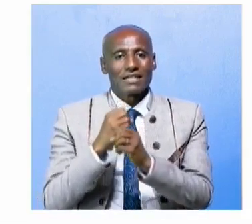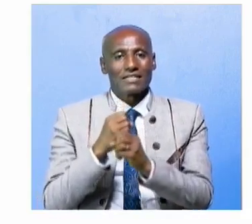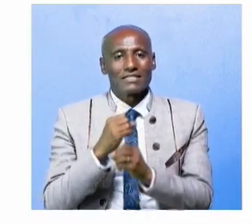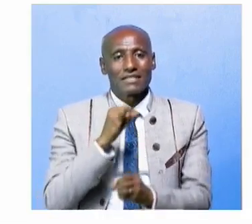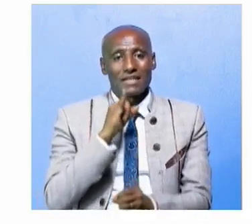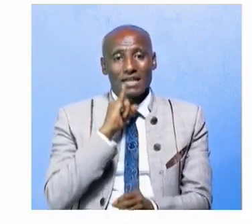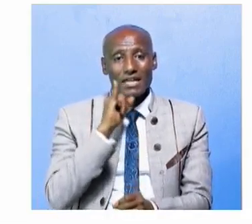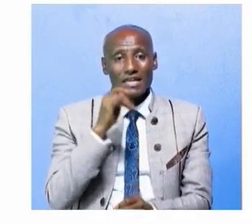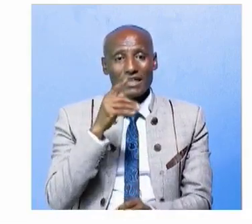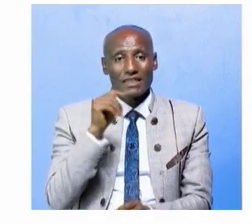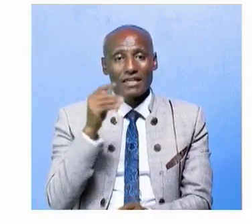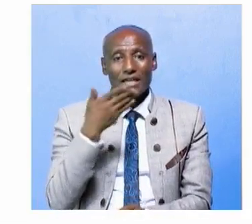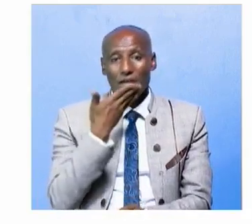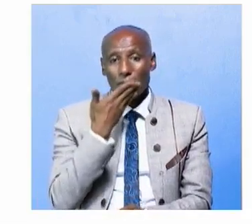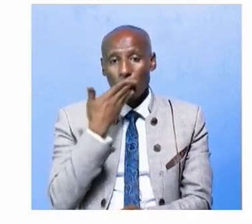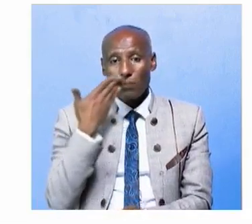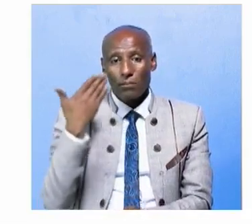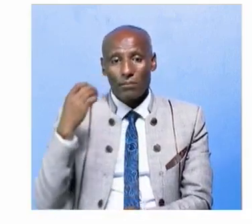science